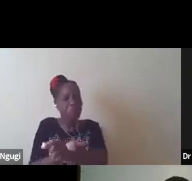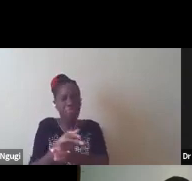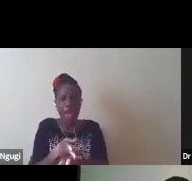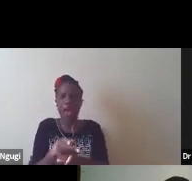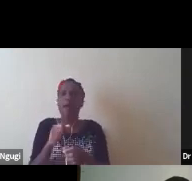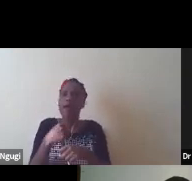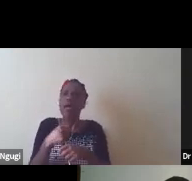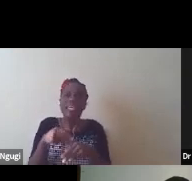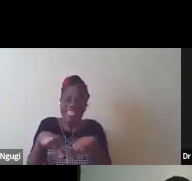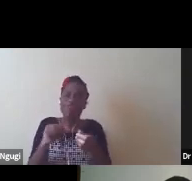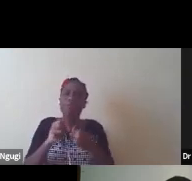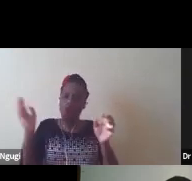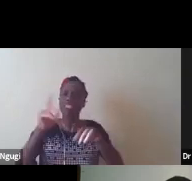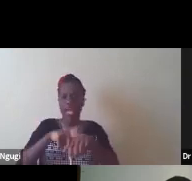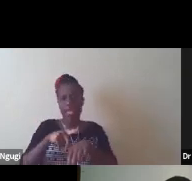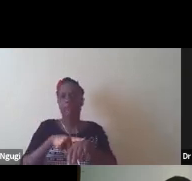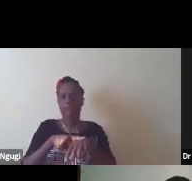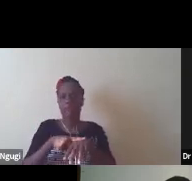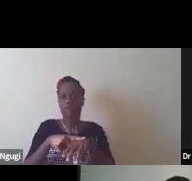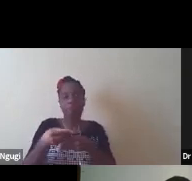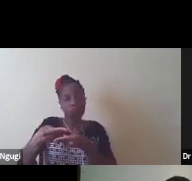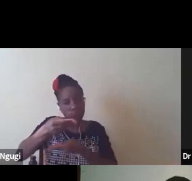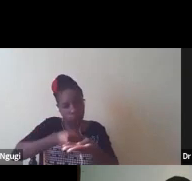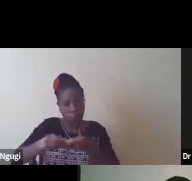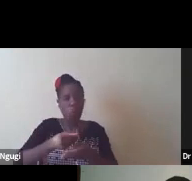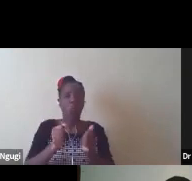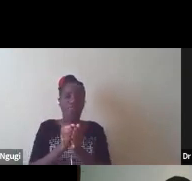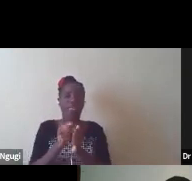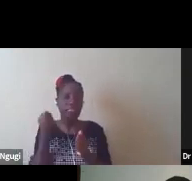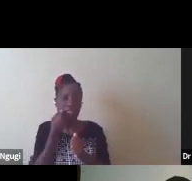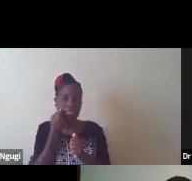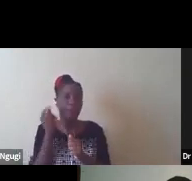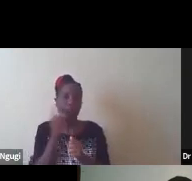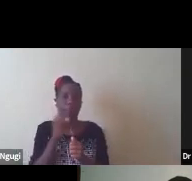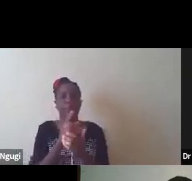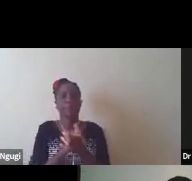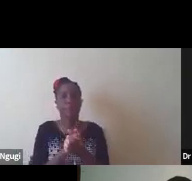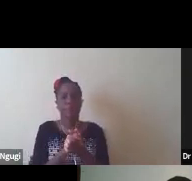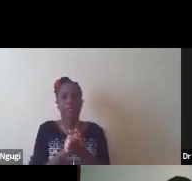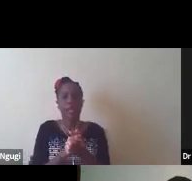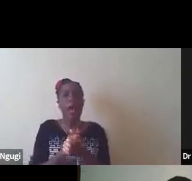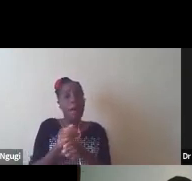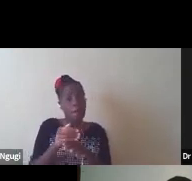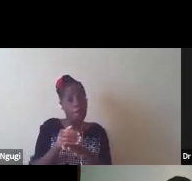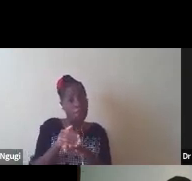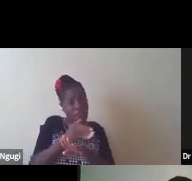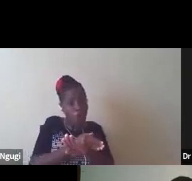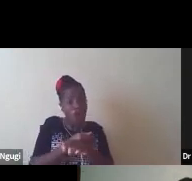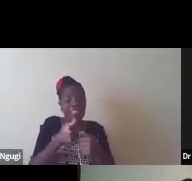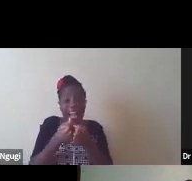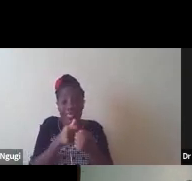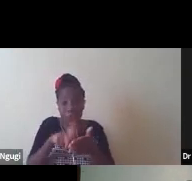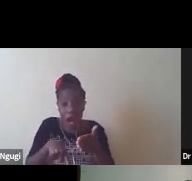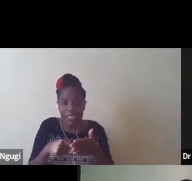more time, in the past, because I have a number of patients there, I need to quickly sedate you and move on to the next person. But we decide that I need to give